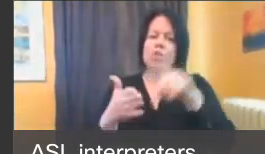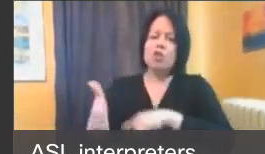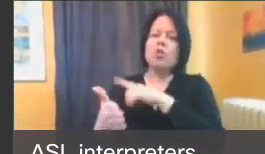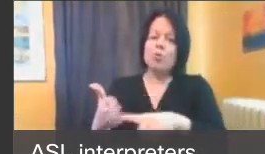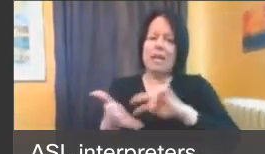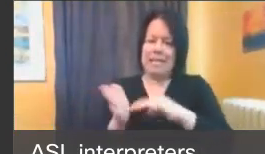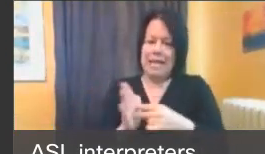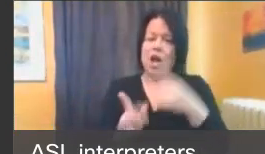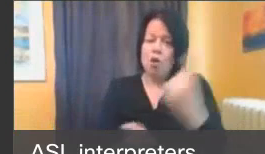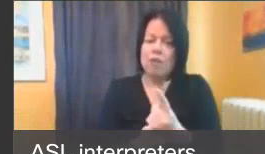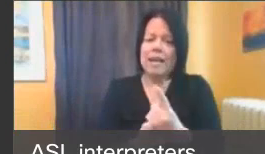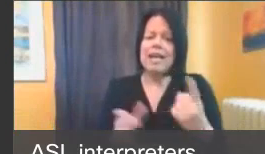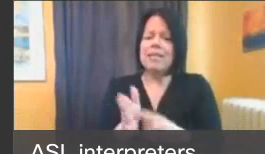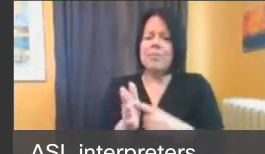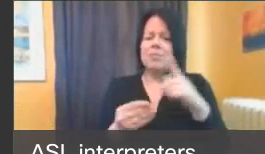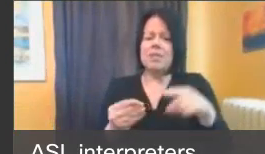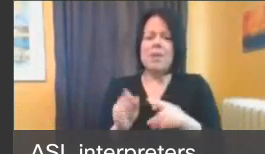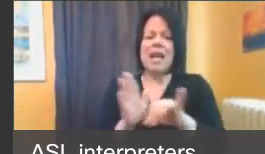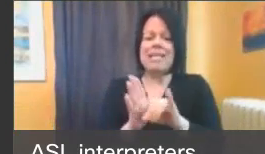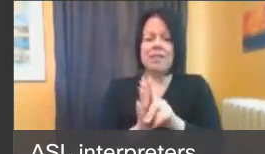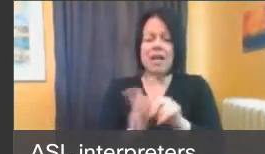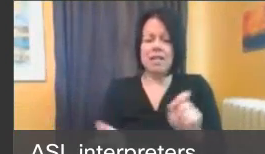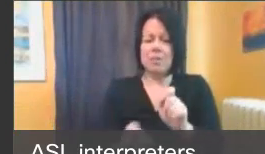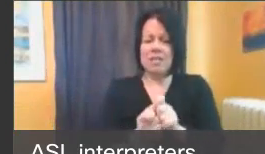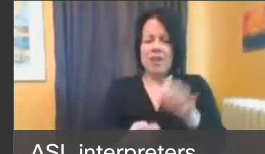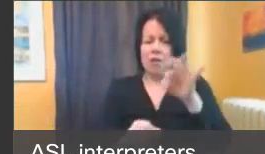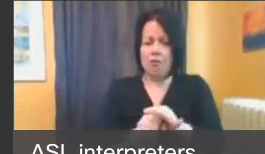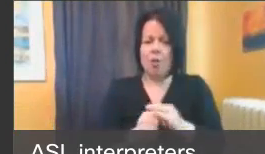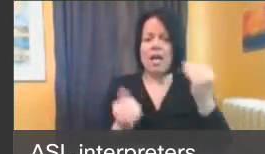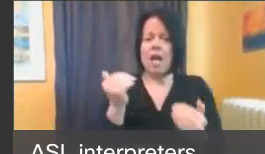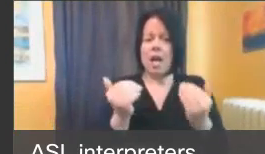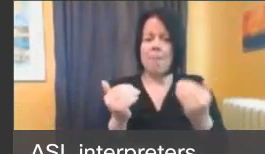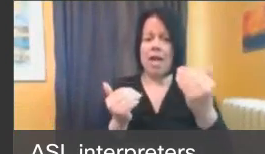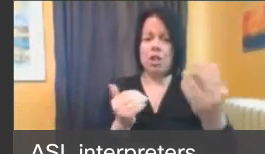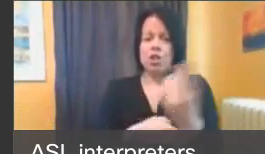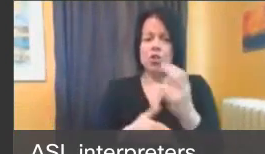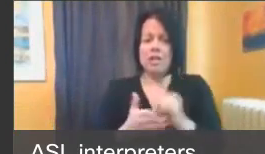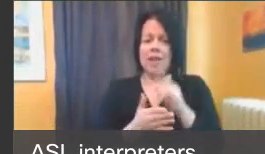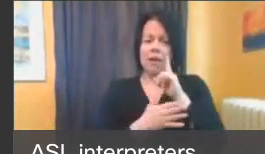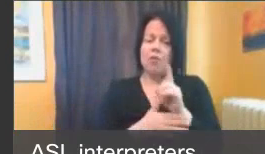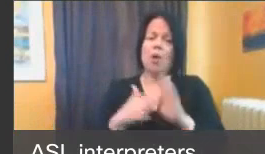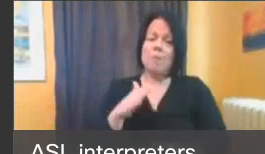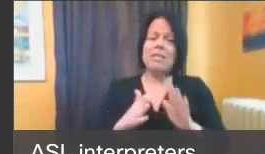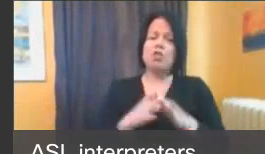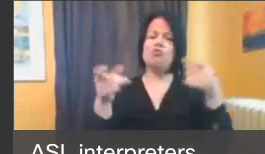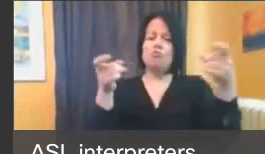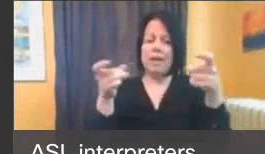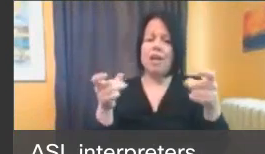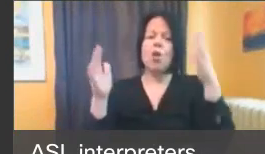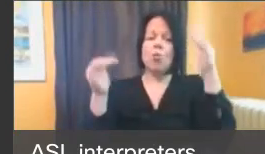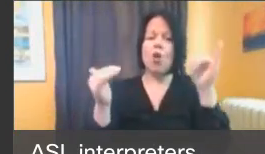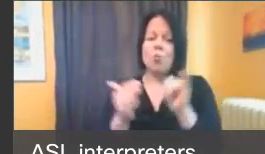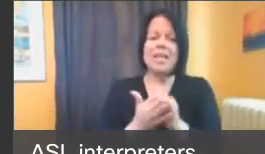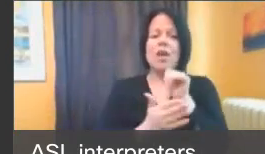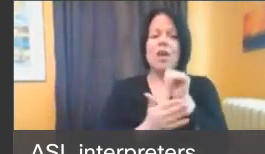intent, right? Sometimes it's just about identifying particular voting patterns and using that as a basis of regulations with hopes that it will disenfranchise